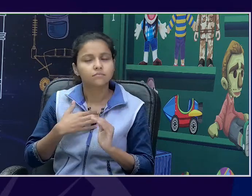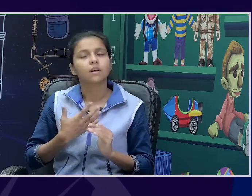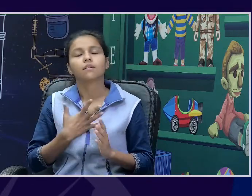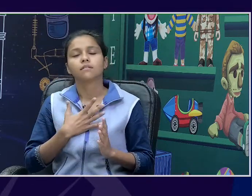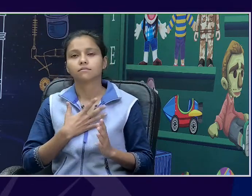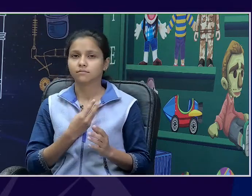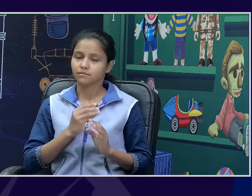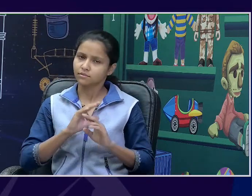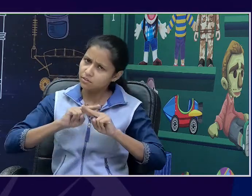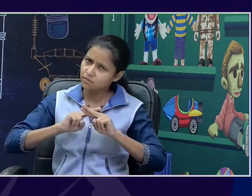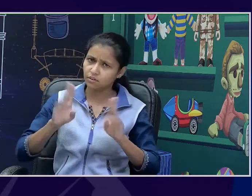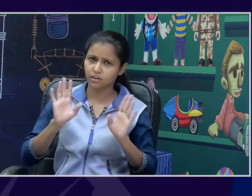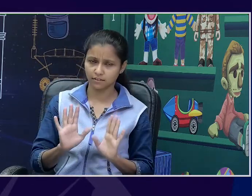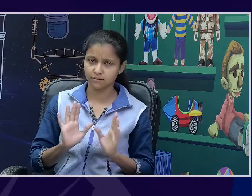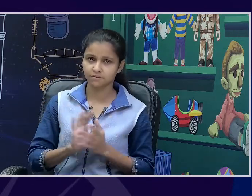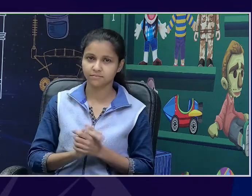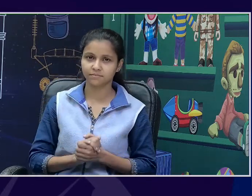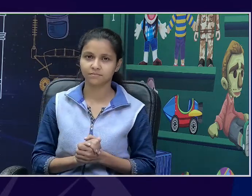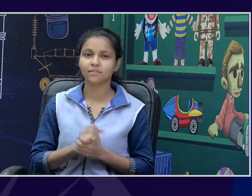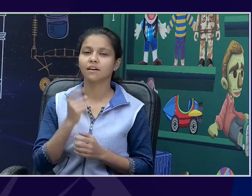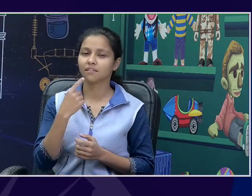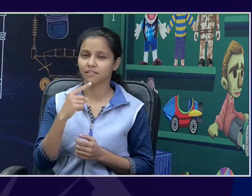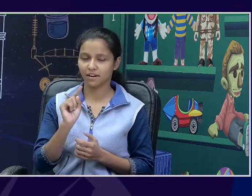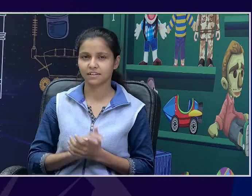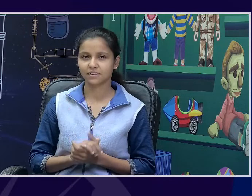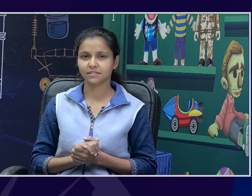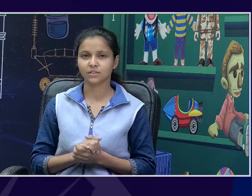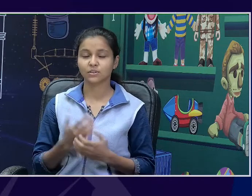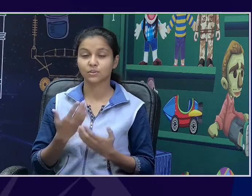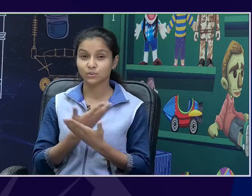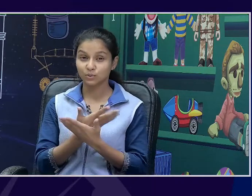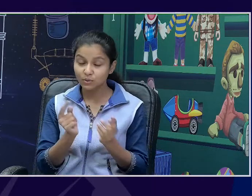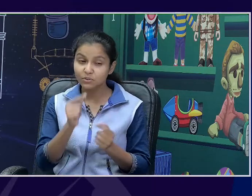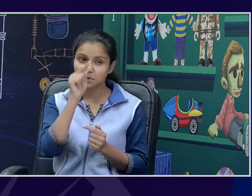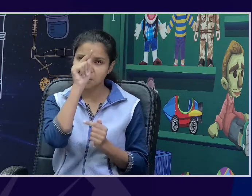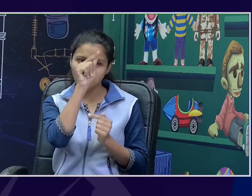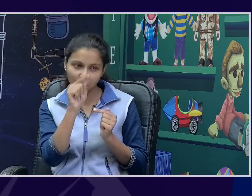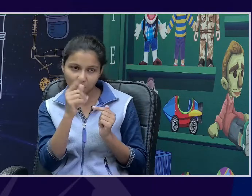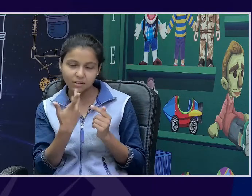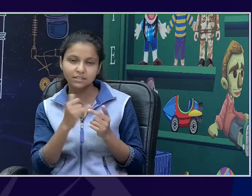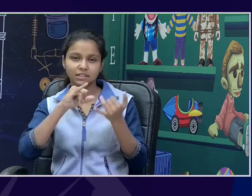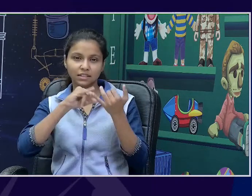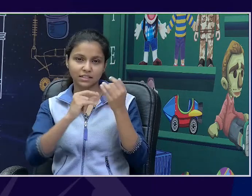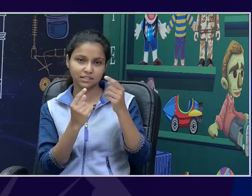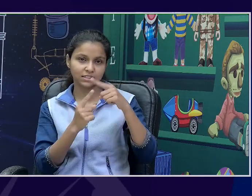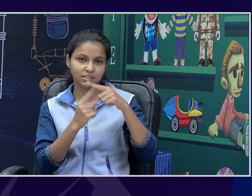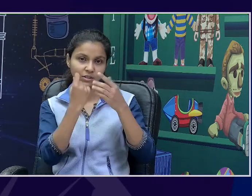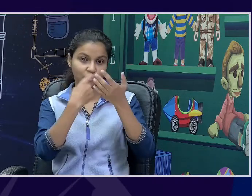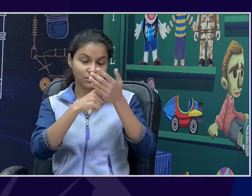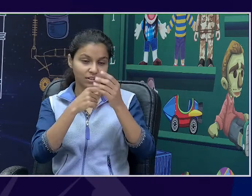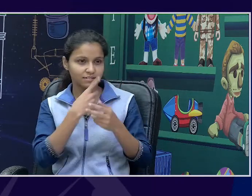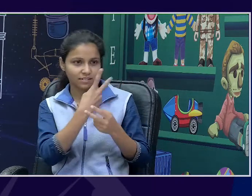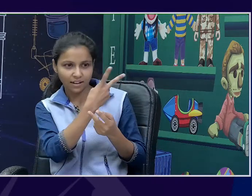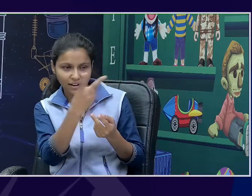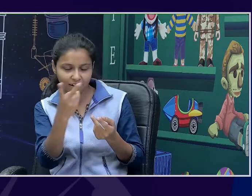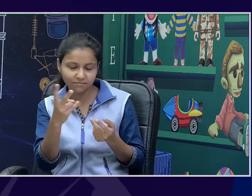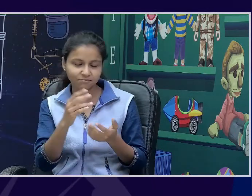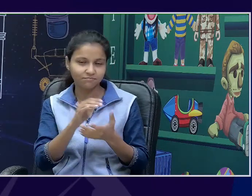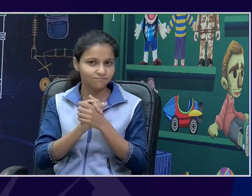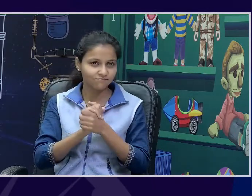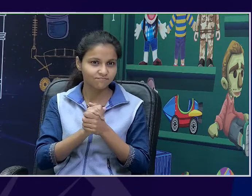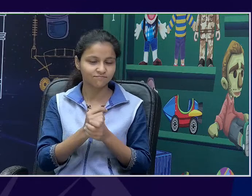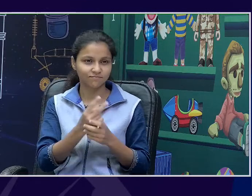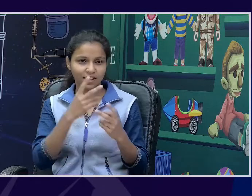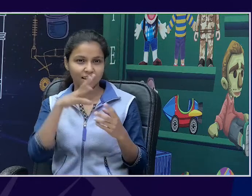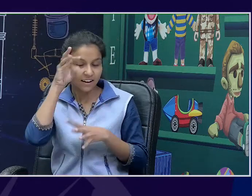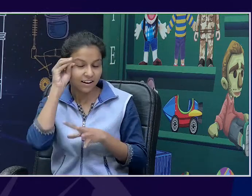fear. Right. So those were the points and strategies, and dear learners and viewers, never